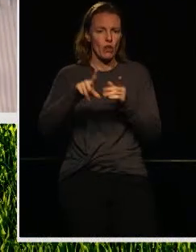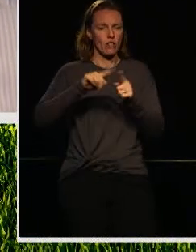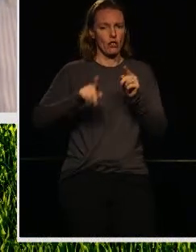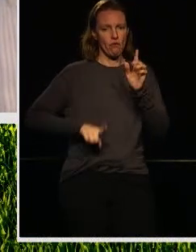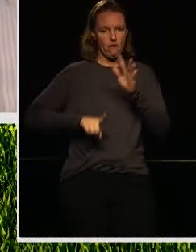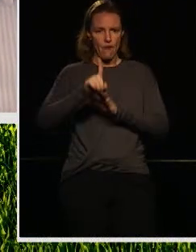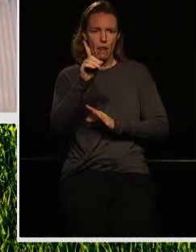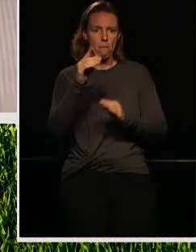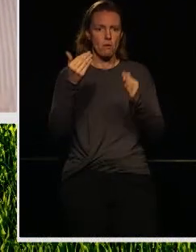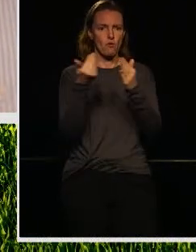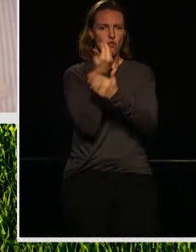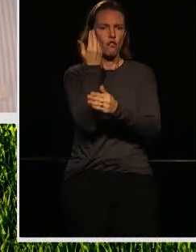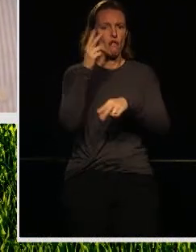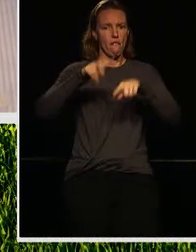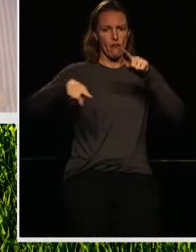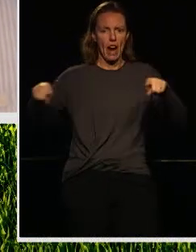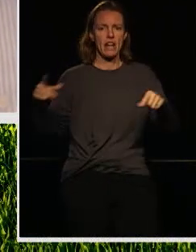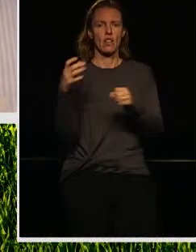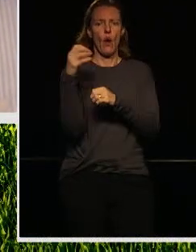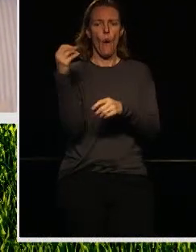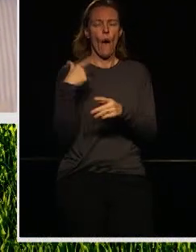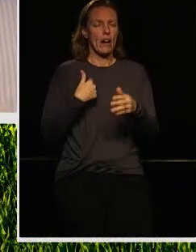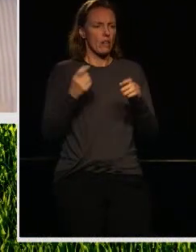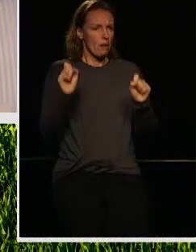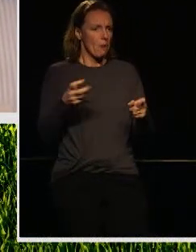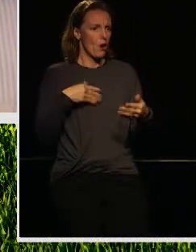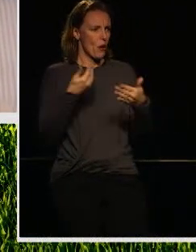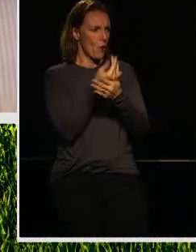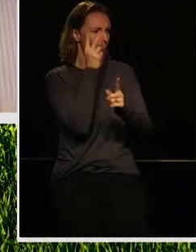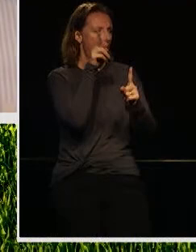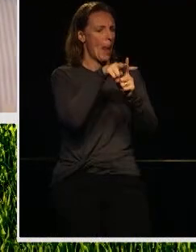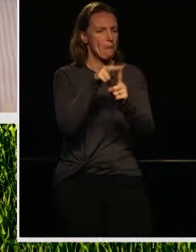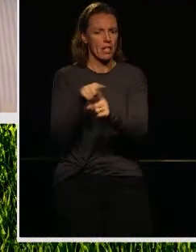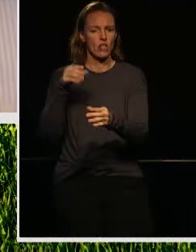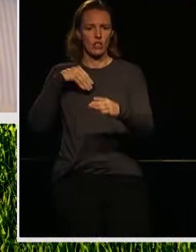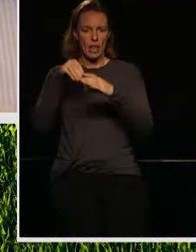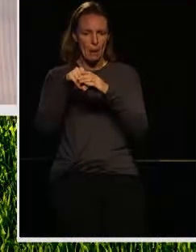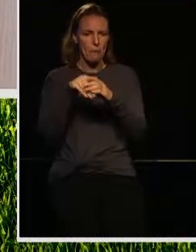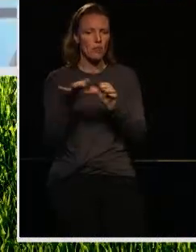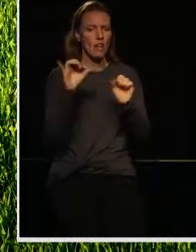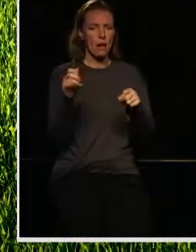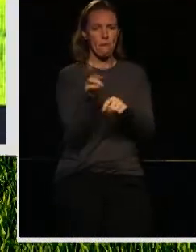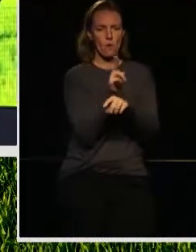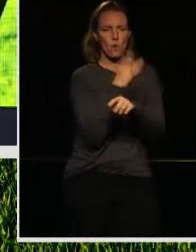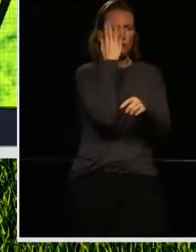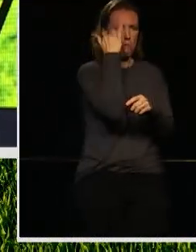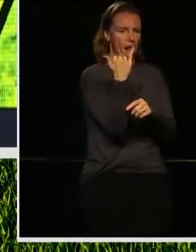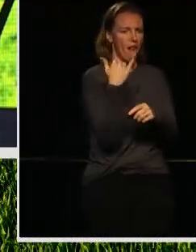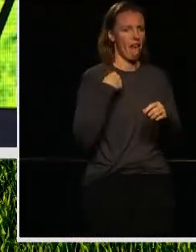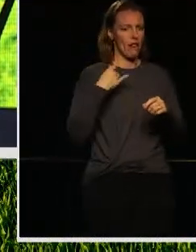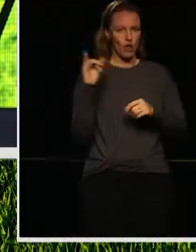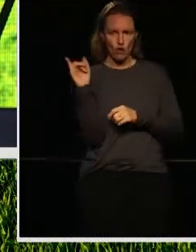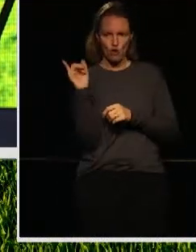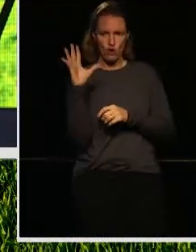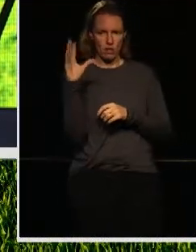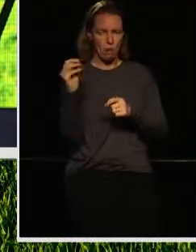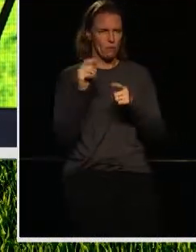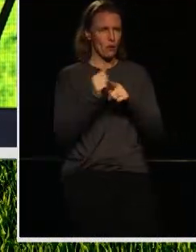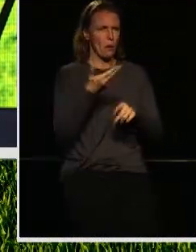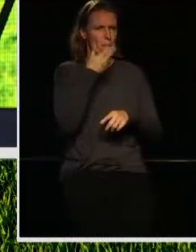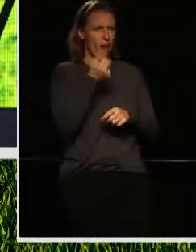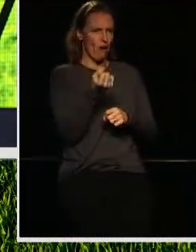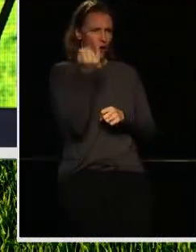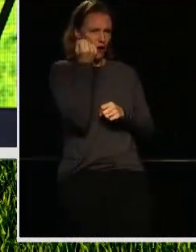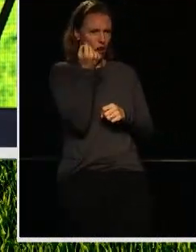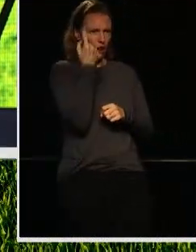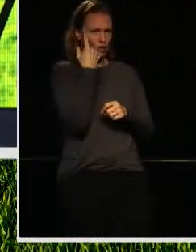or to test out, it could be new applications and inputs. It could be used by insurance company to better understand the